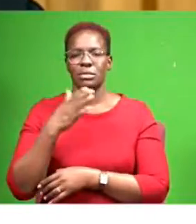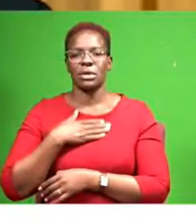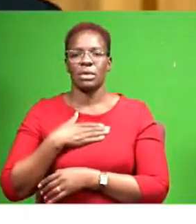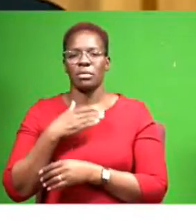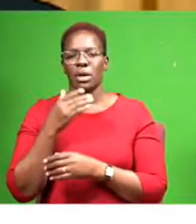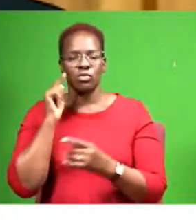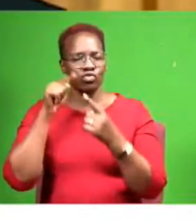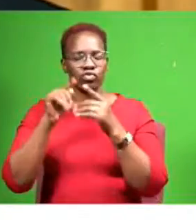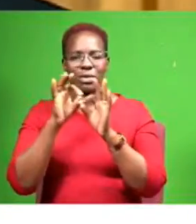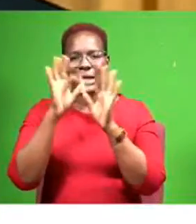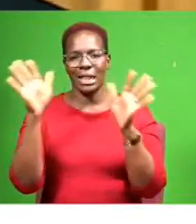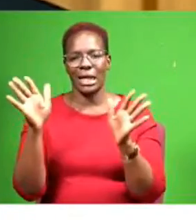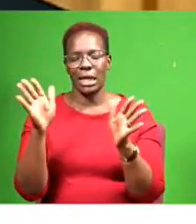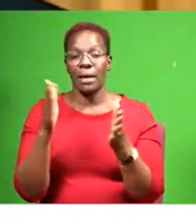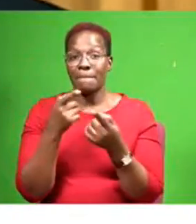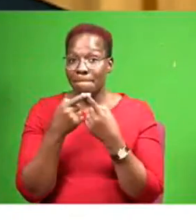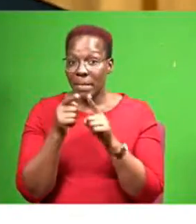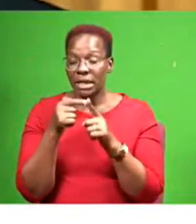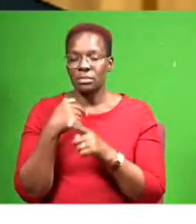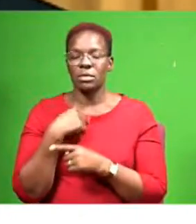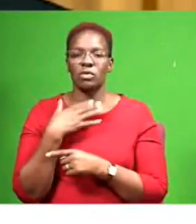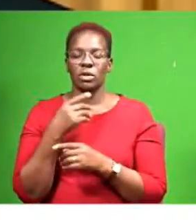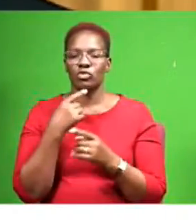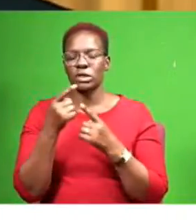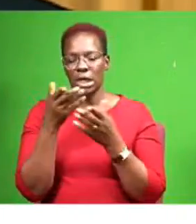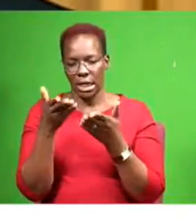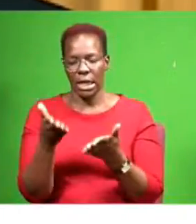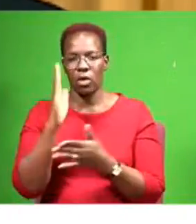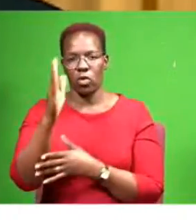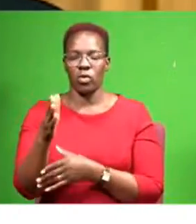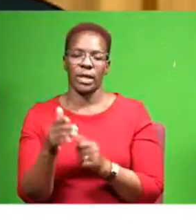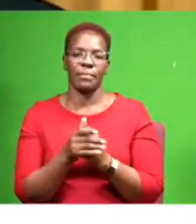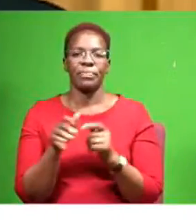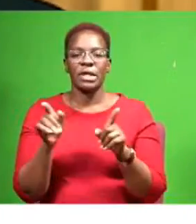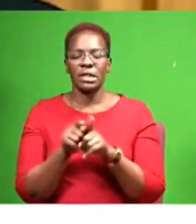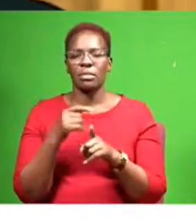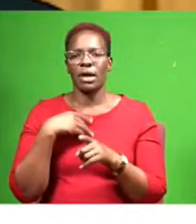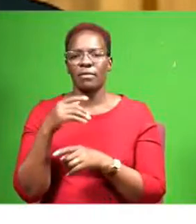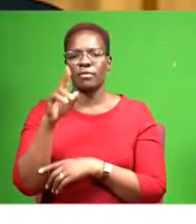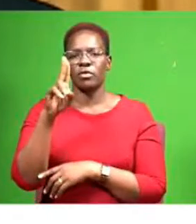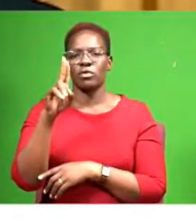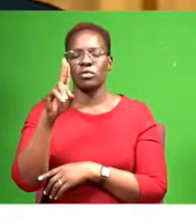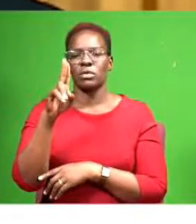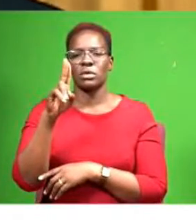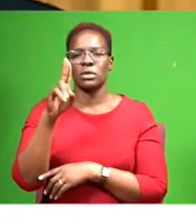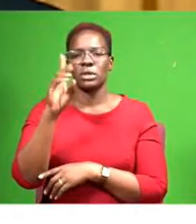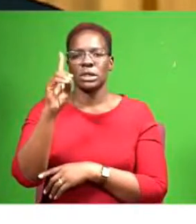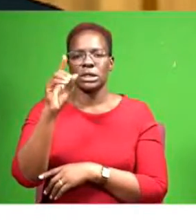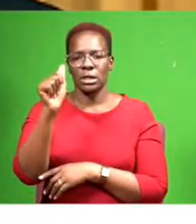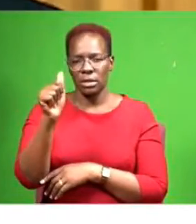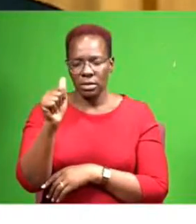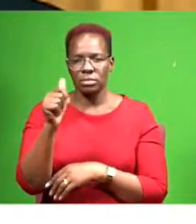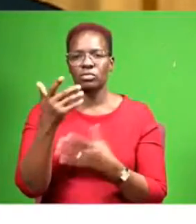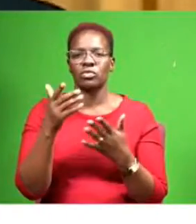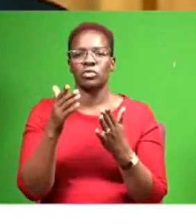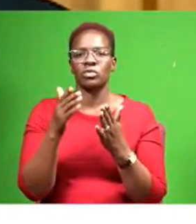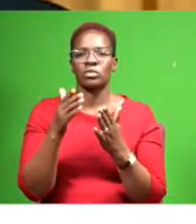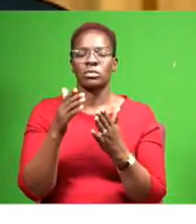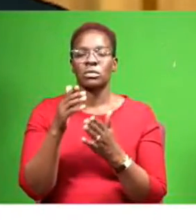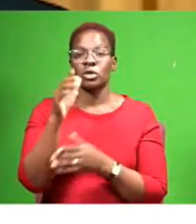clarity. But I will just mention them here. There was the United Democratic Movement versus Speaker of National Assembly and